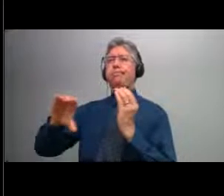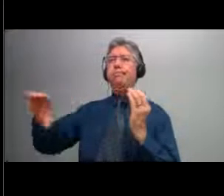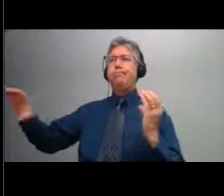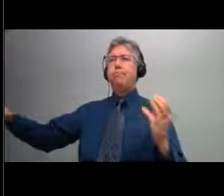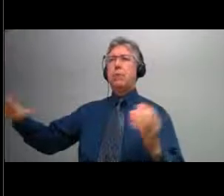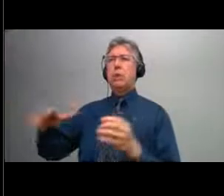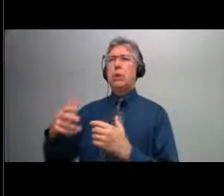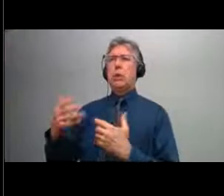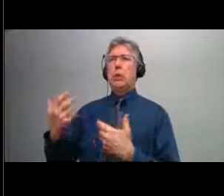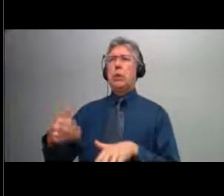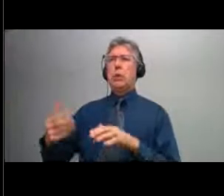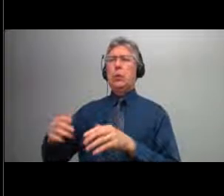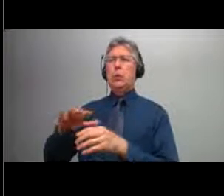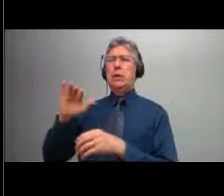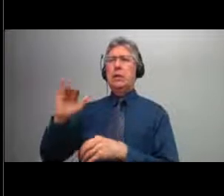that